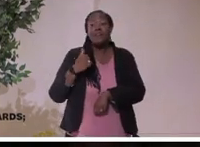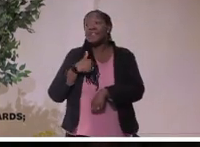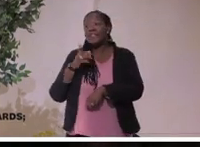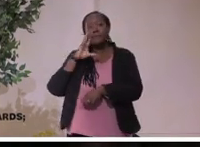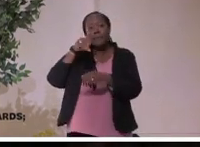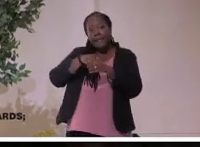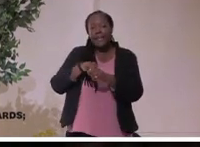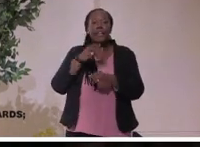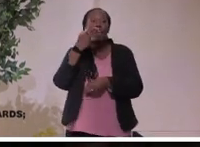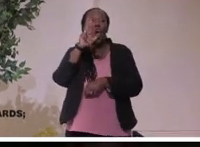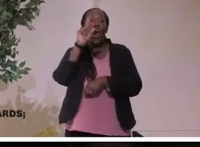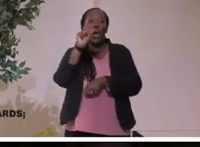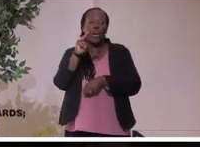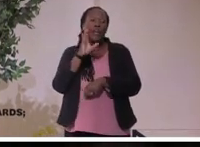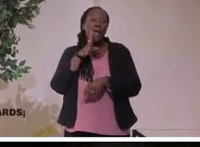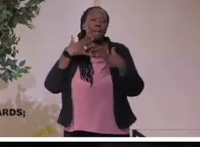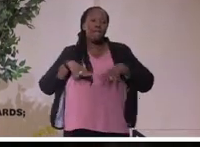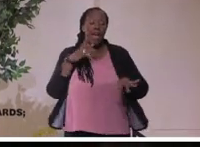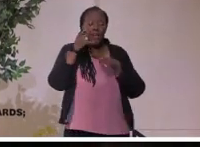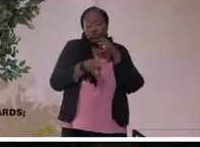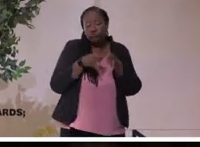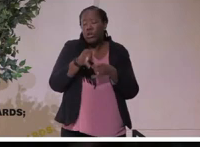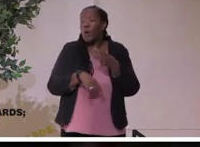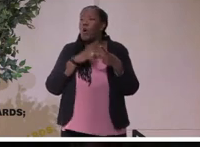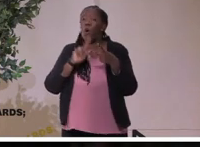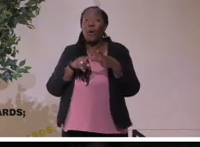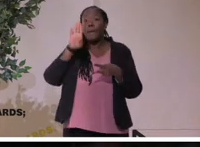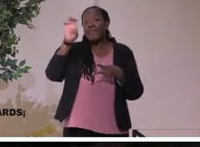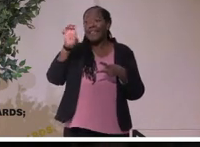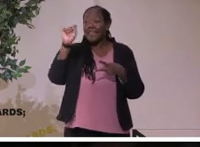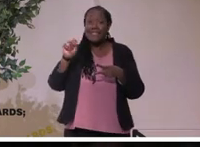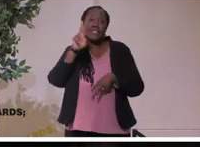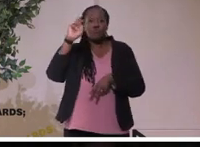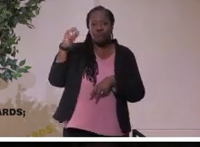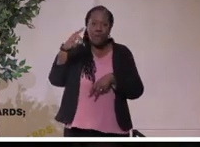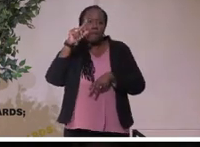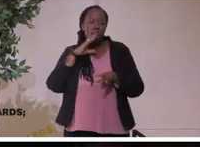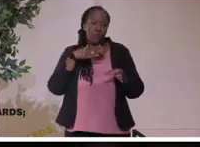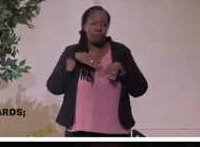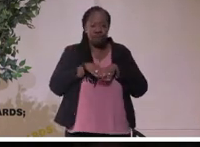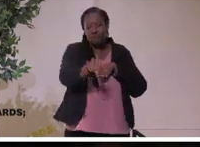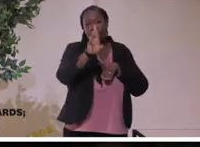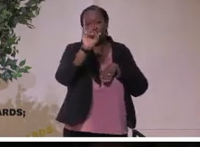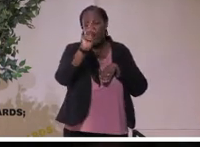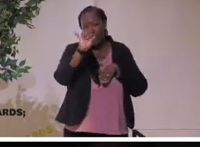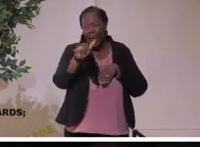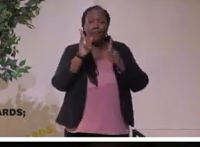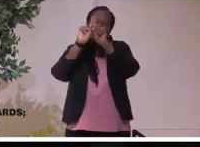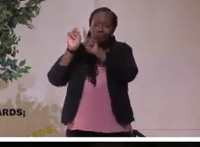Harlem's fashion show, BET's On Fashion, BET's Rip the Runway, Philly Fashion Show, District of